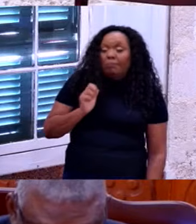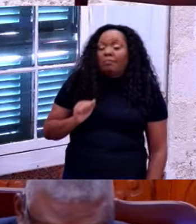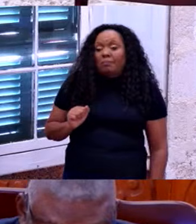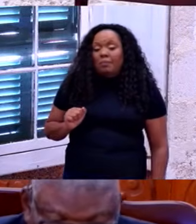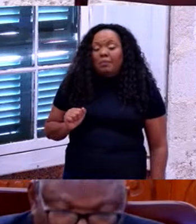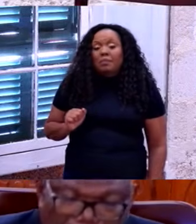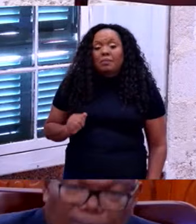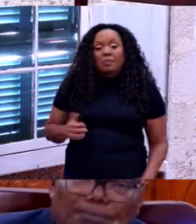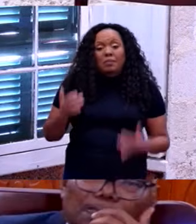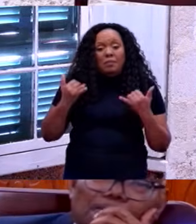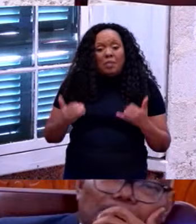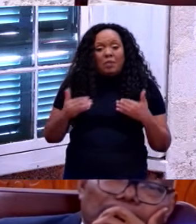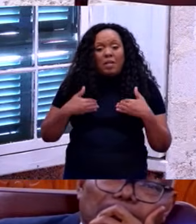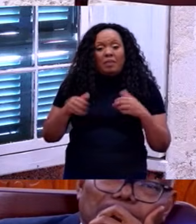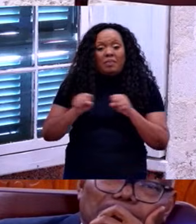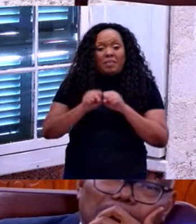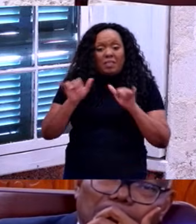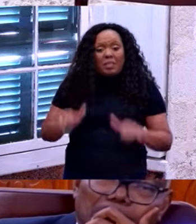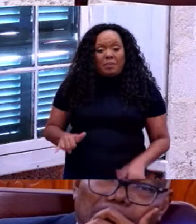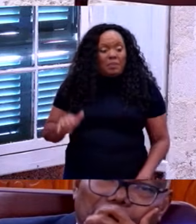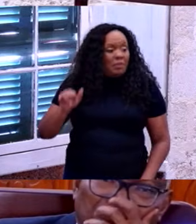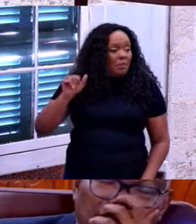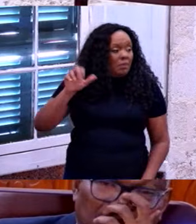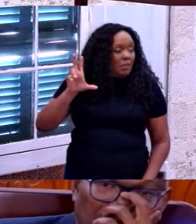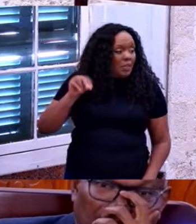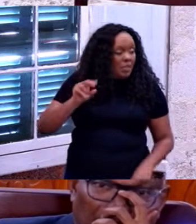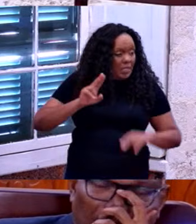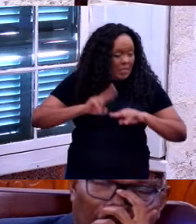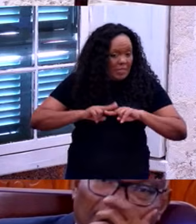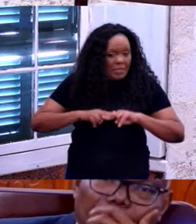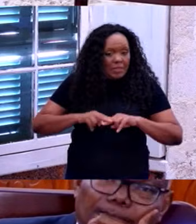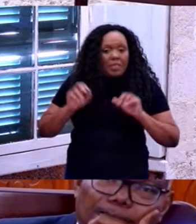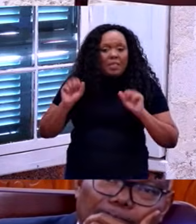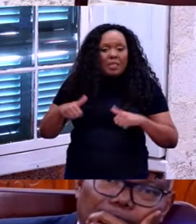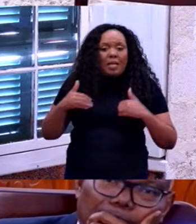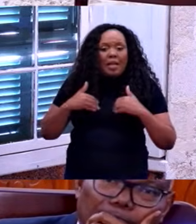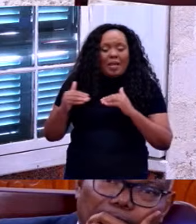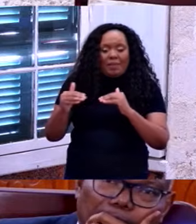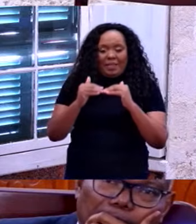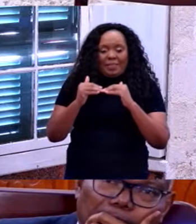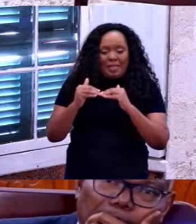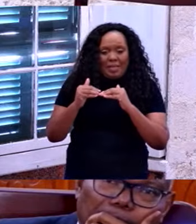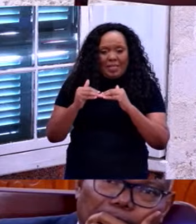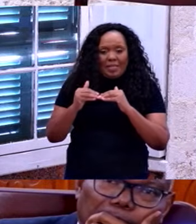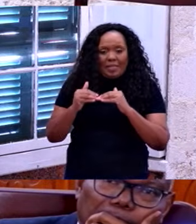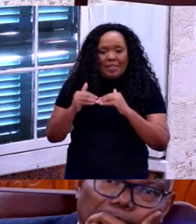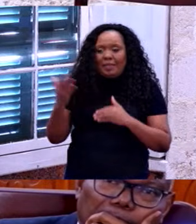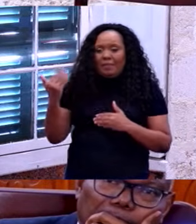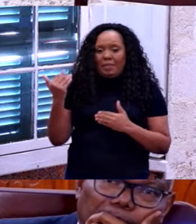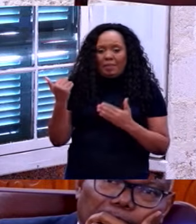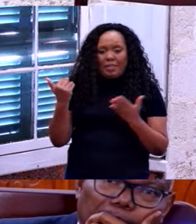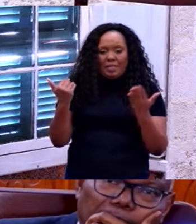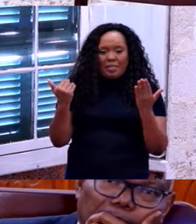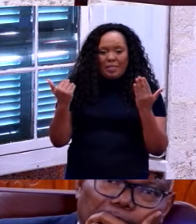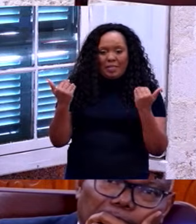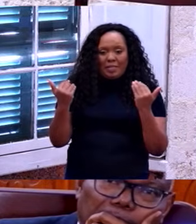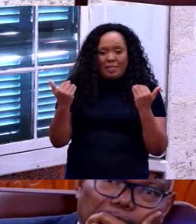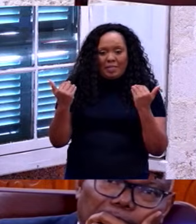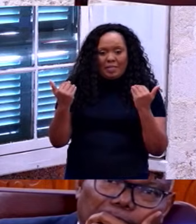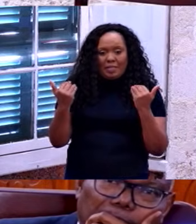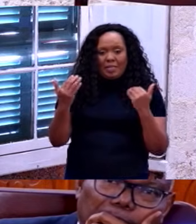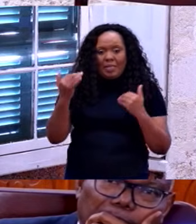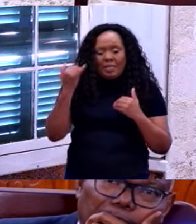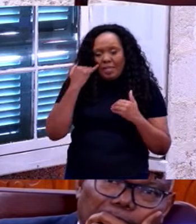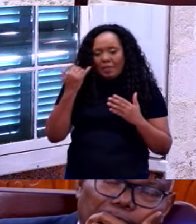there are 30 seats. You could have a tie. And it has been our experience in the past